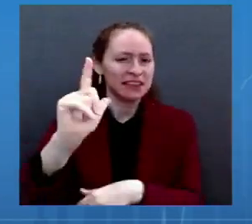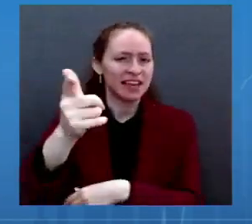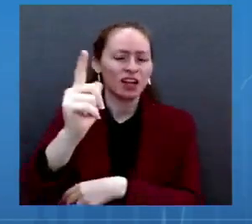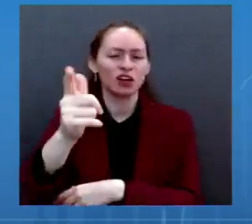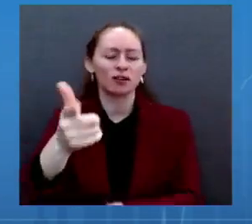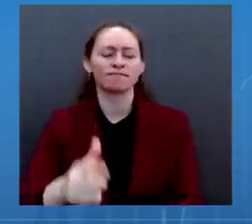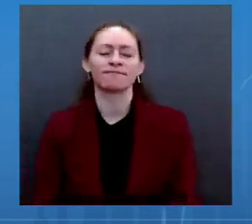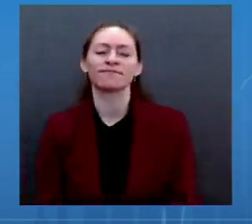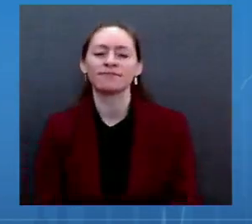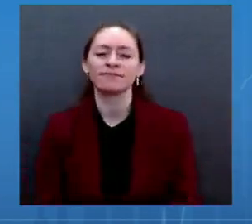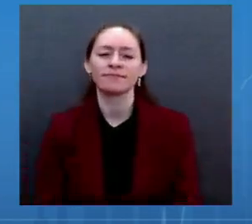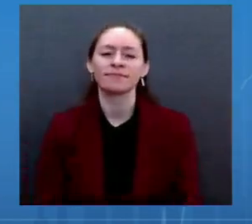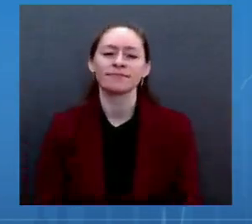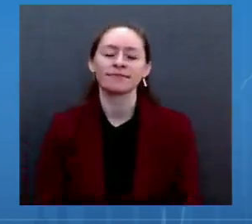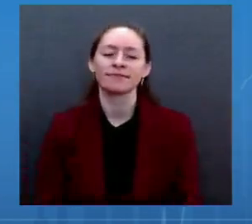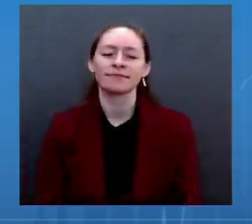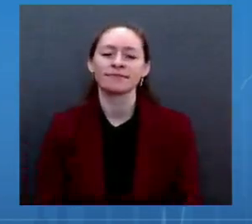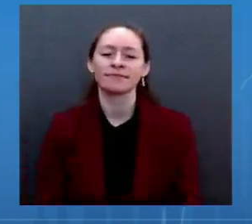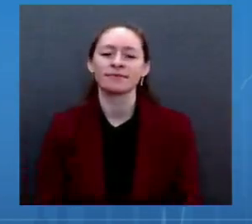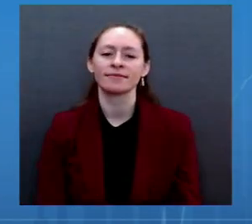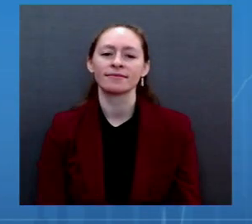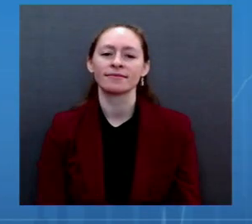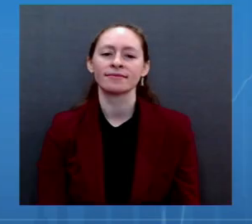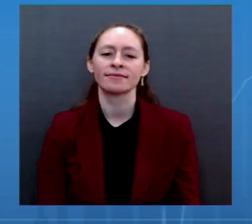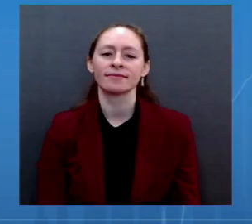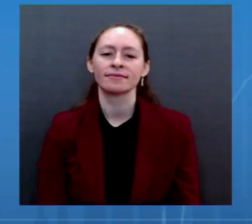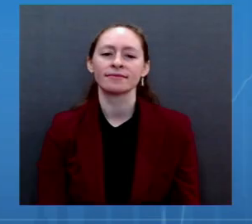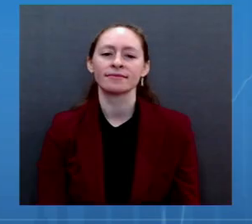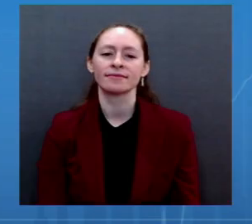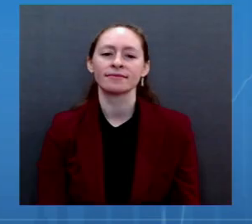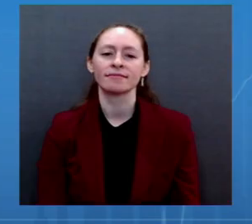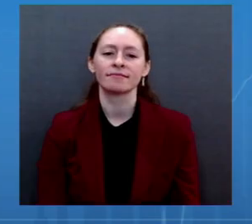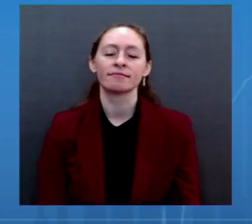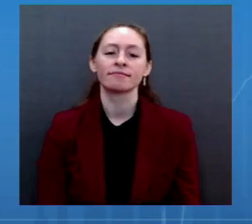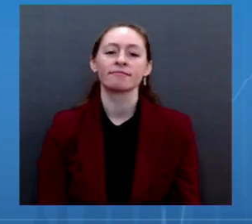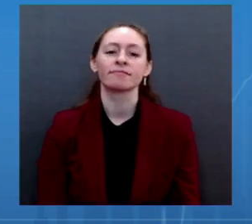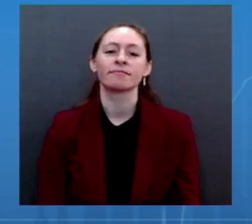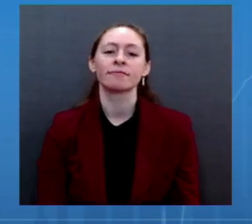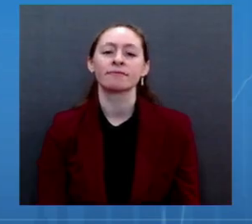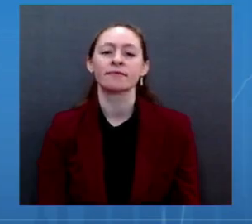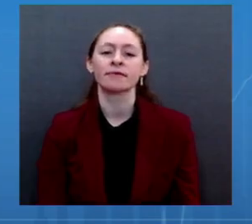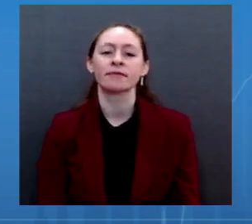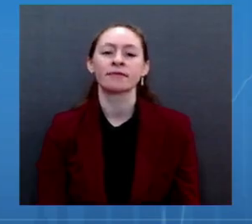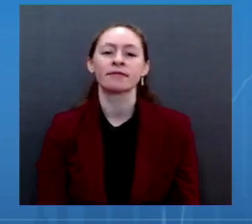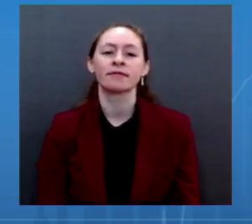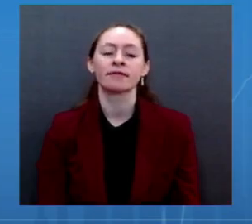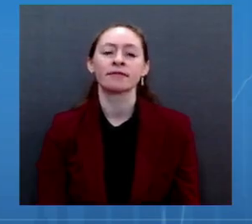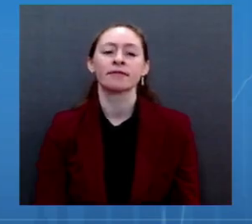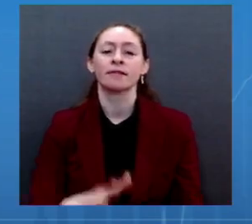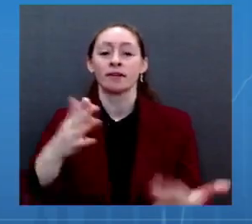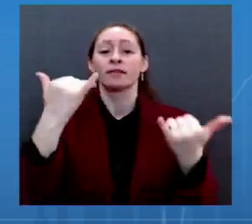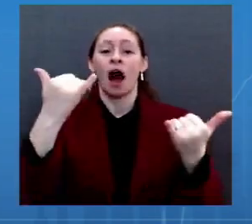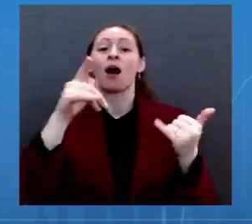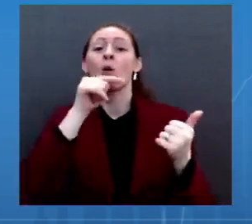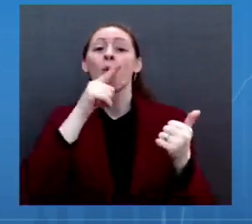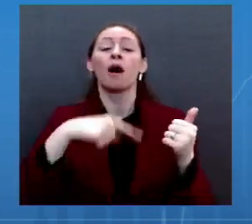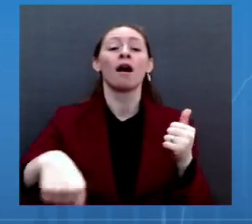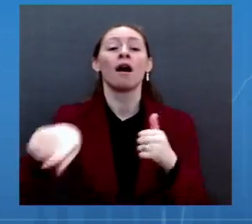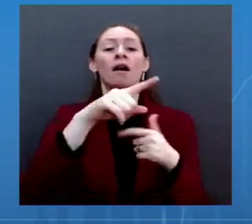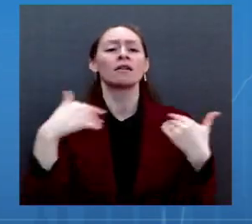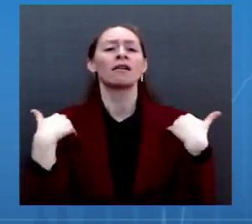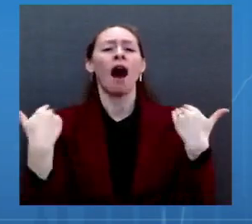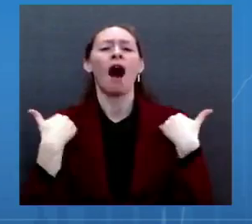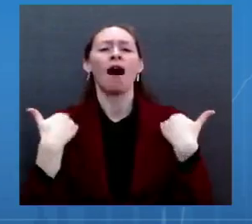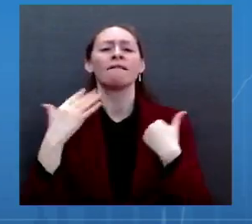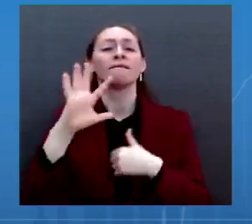now to get the right dosage regimen to get to where we want to be. And likely the clinical trial are